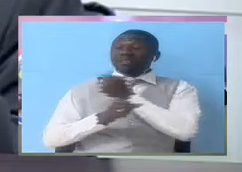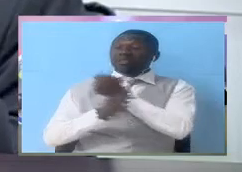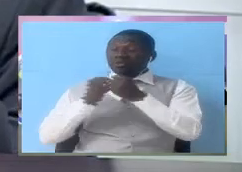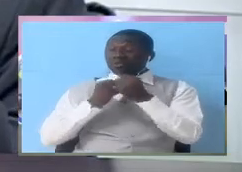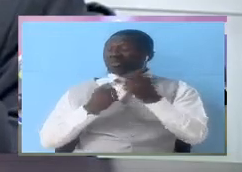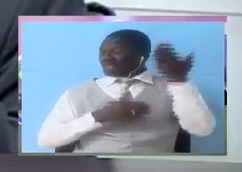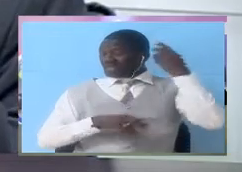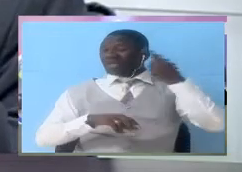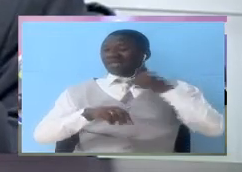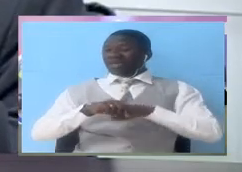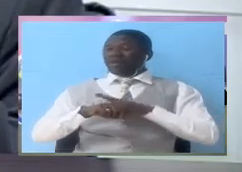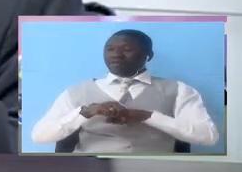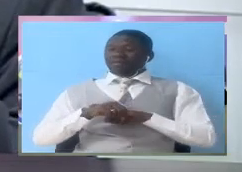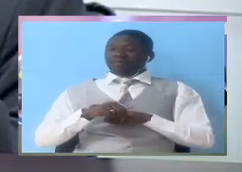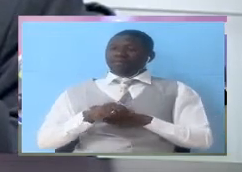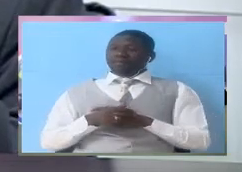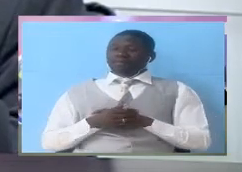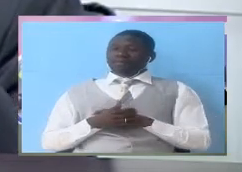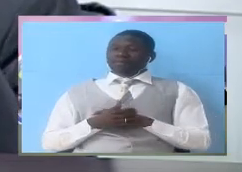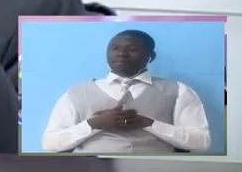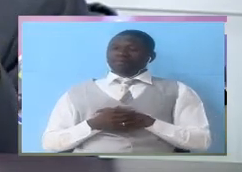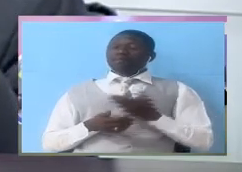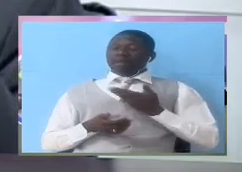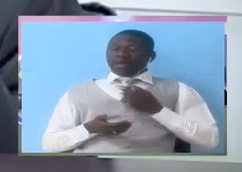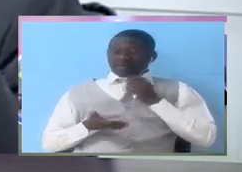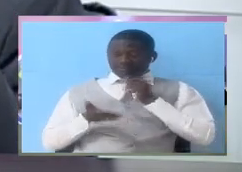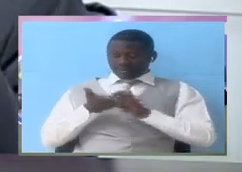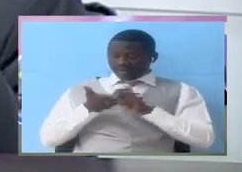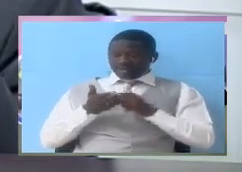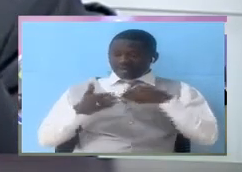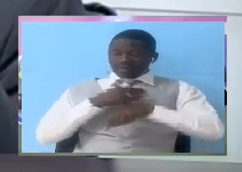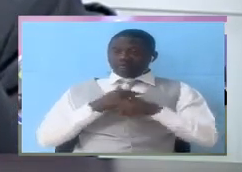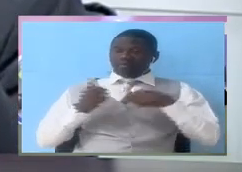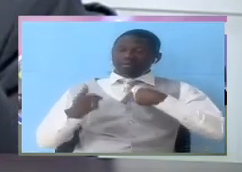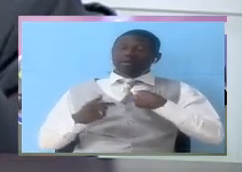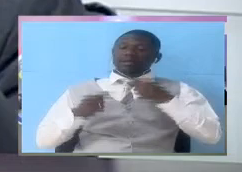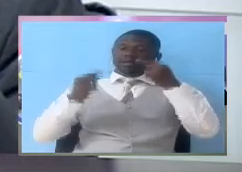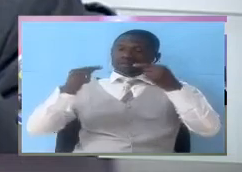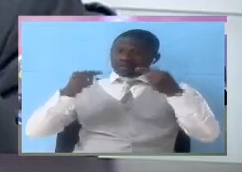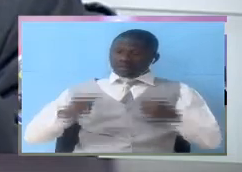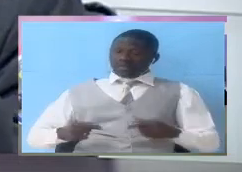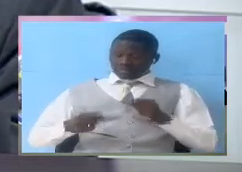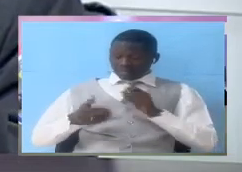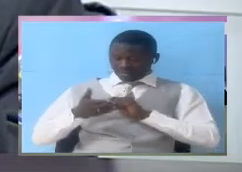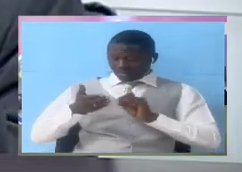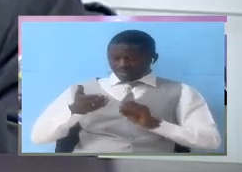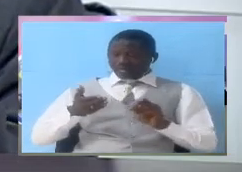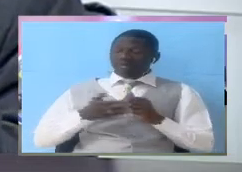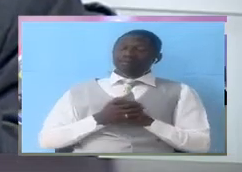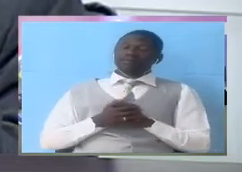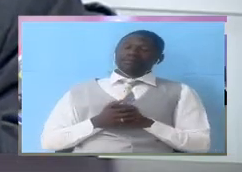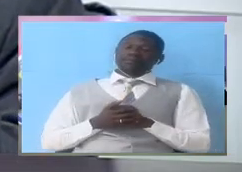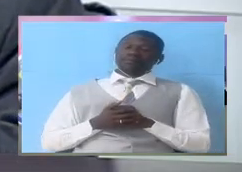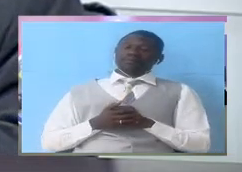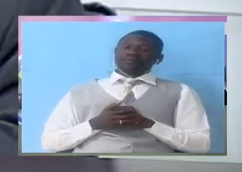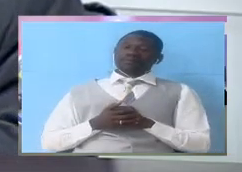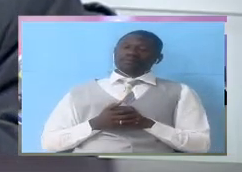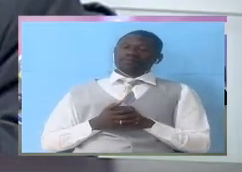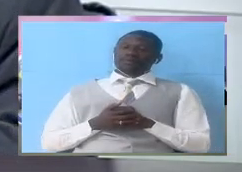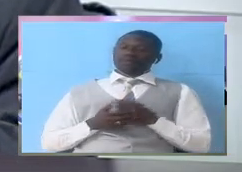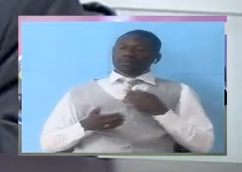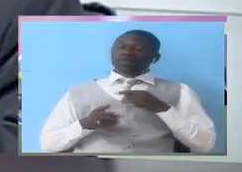that time. Jamono bobu ci waxtu wowo. I have written it in my statement. Binda nako ci sumay cadeau yi sotande ko. That it was like